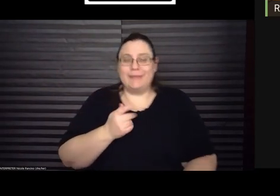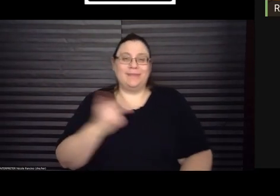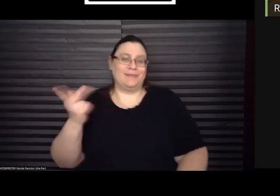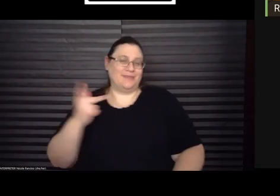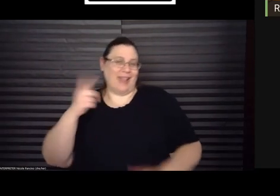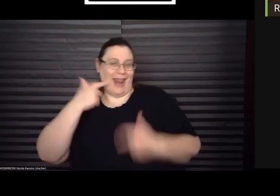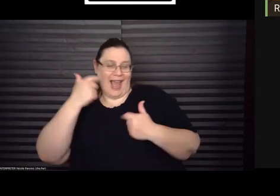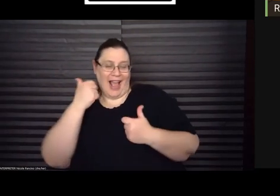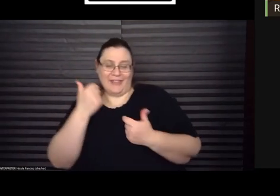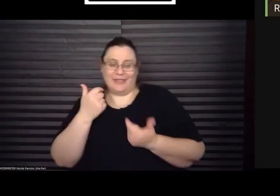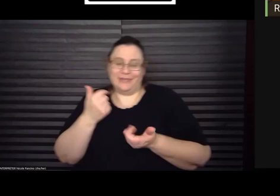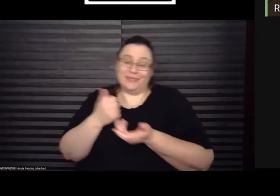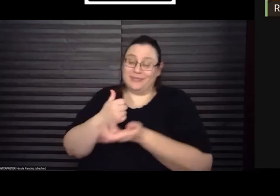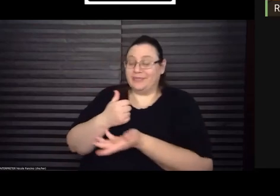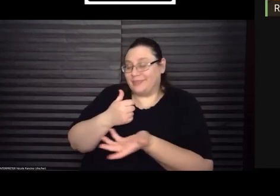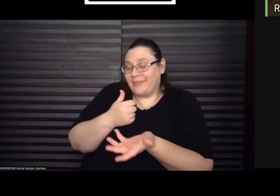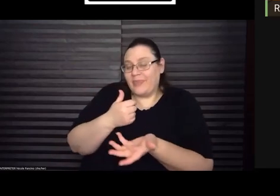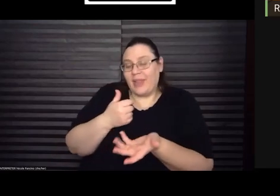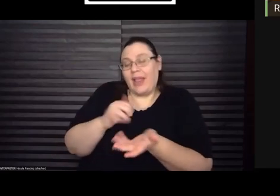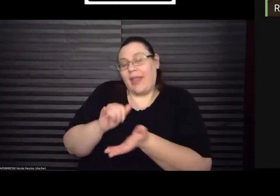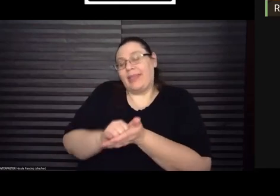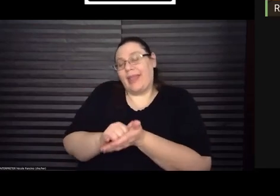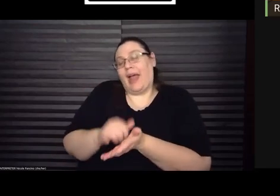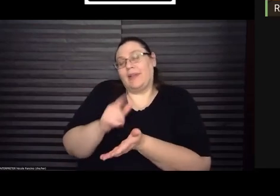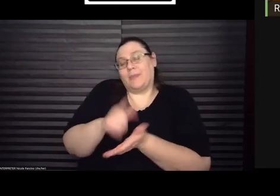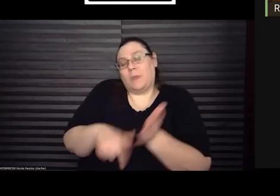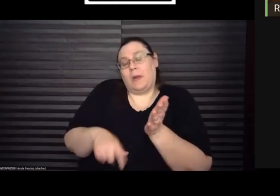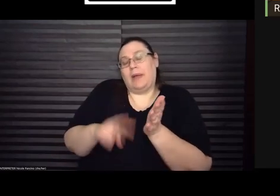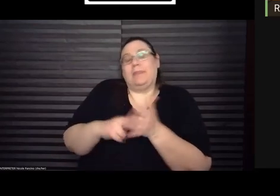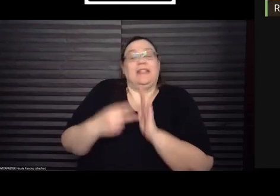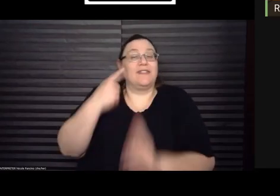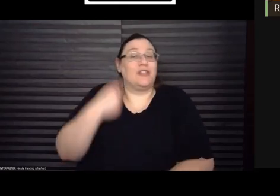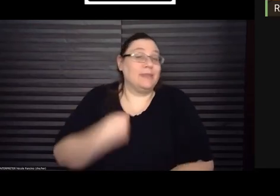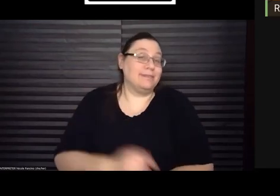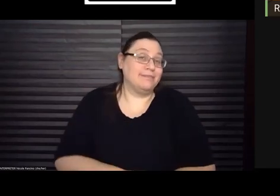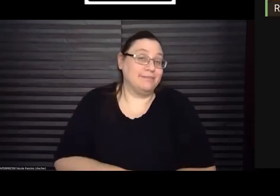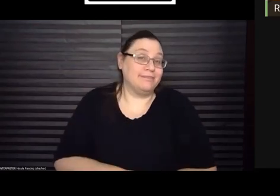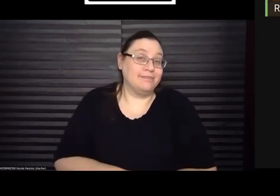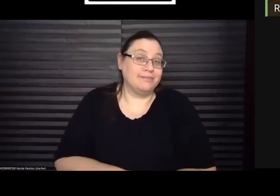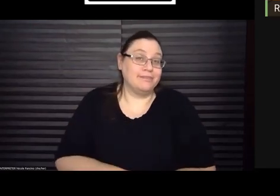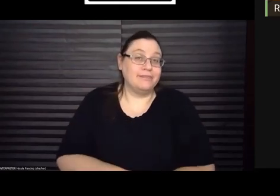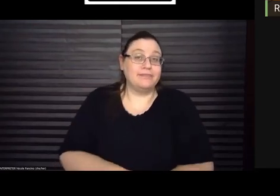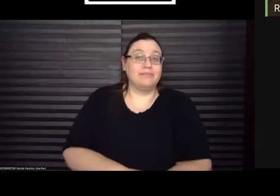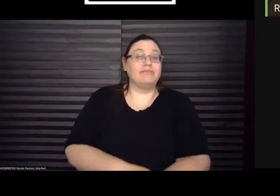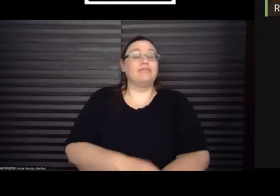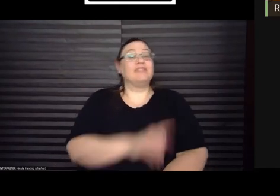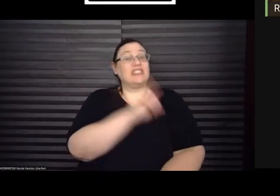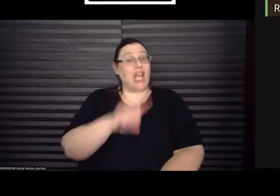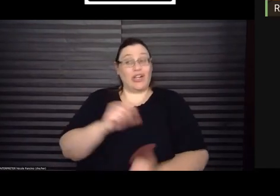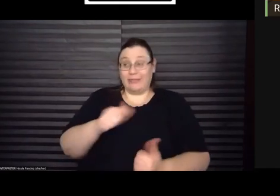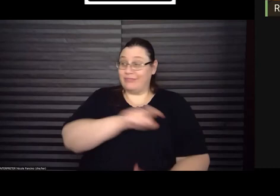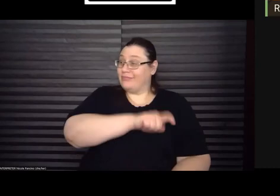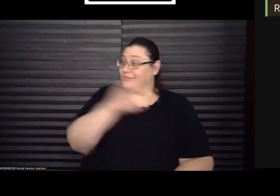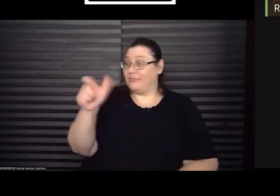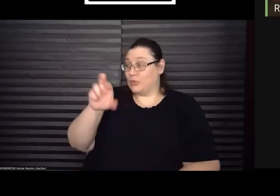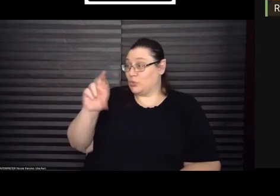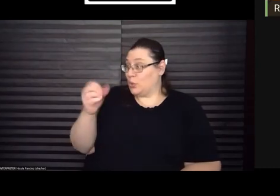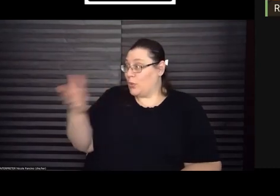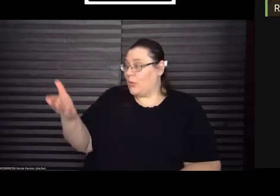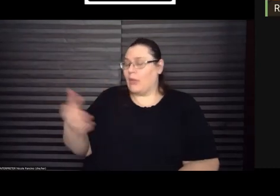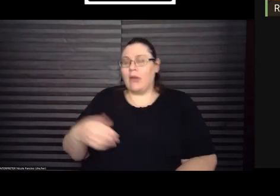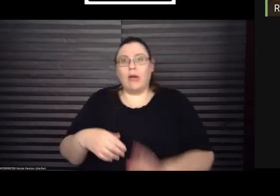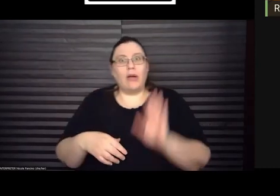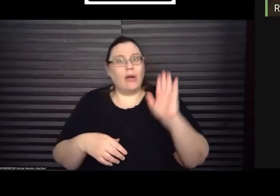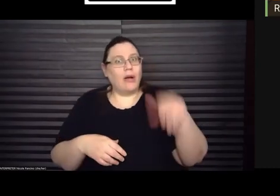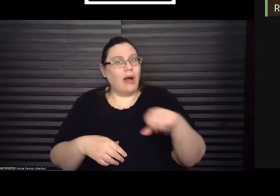So that's kind of what it is for me. Okay. Ruth? That is so,